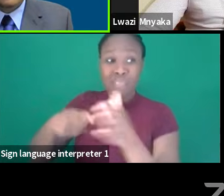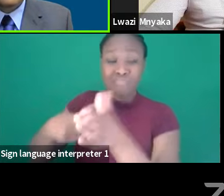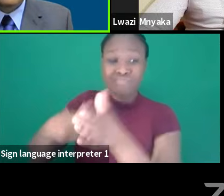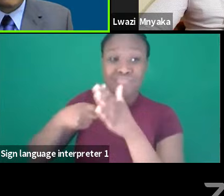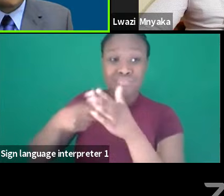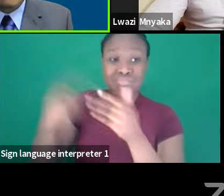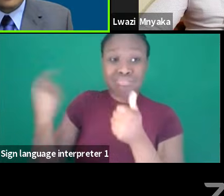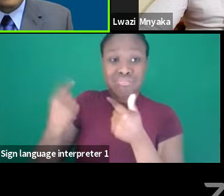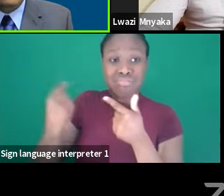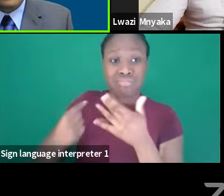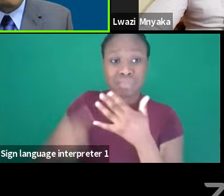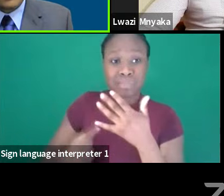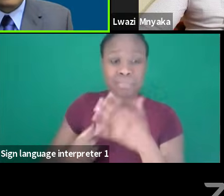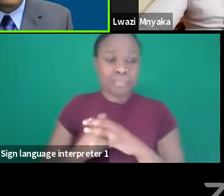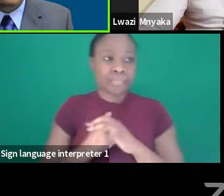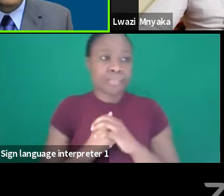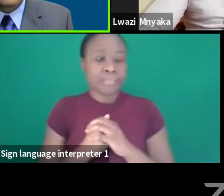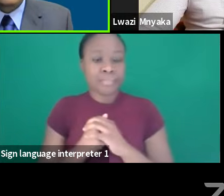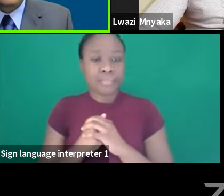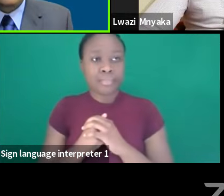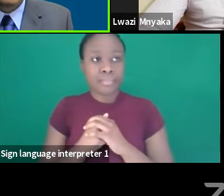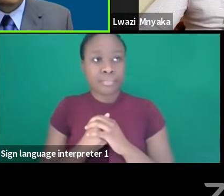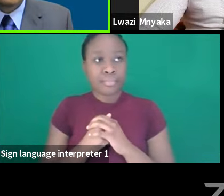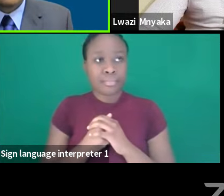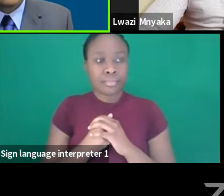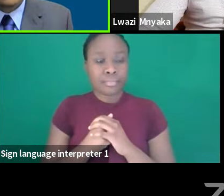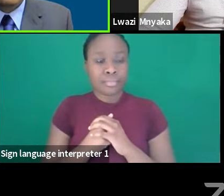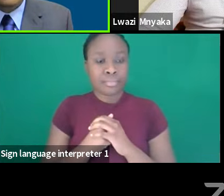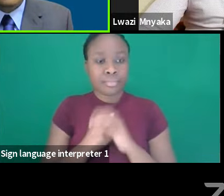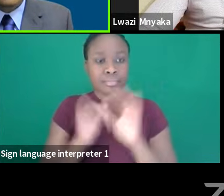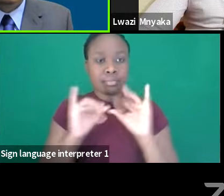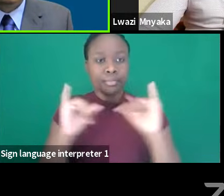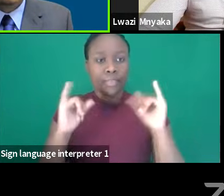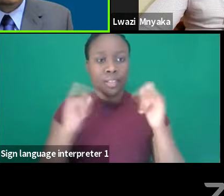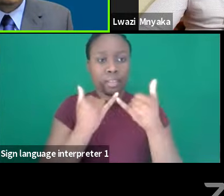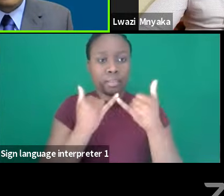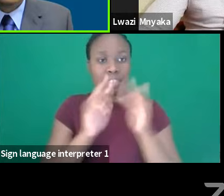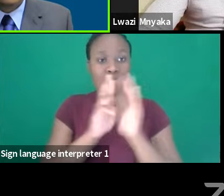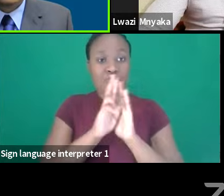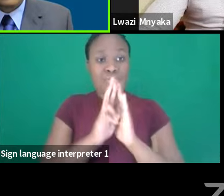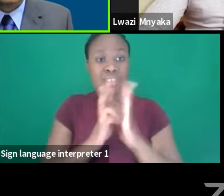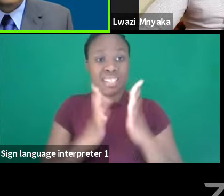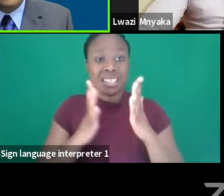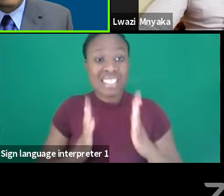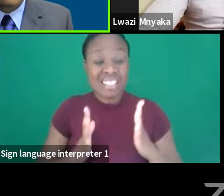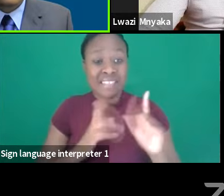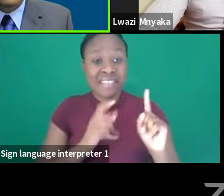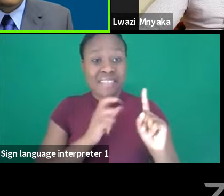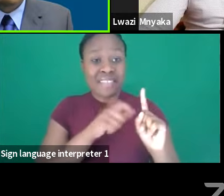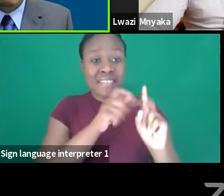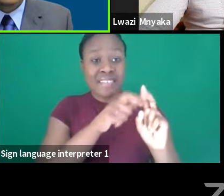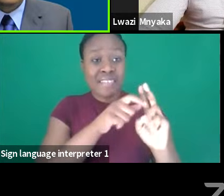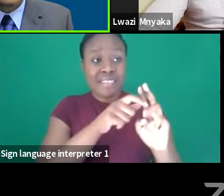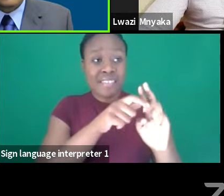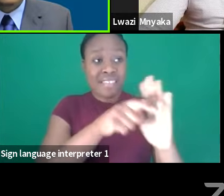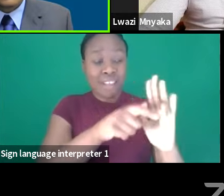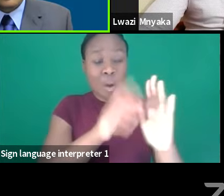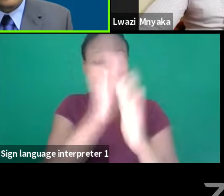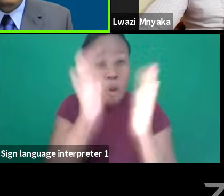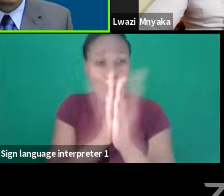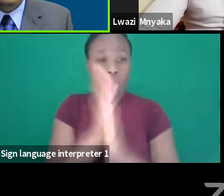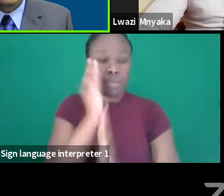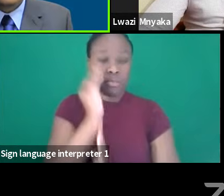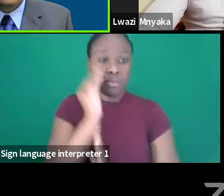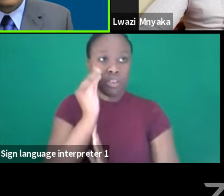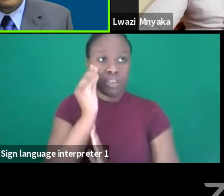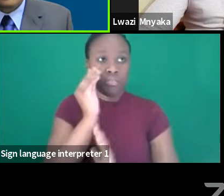the updating of the company representative, they have to make sure that all the information that they